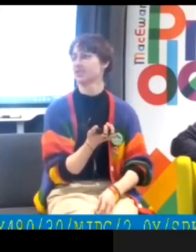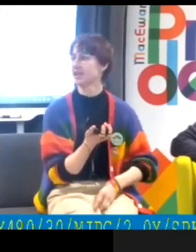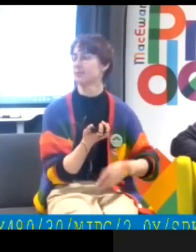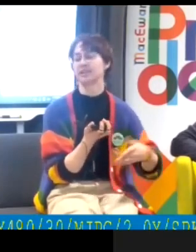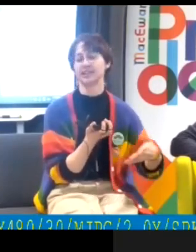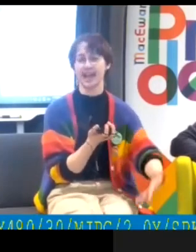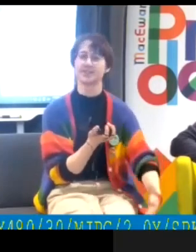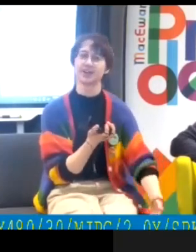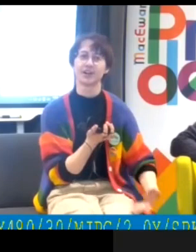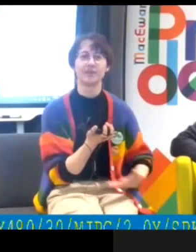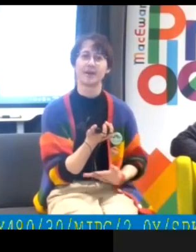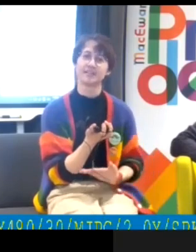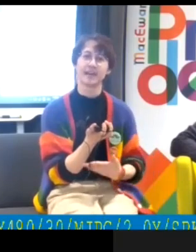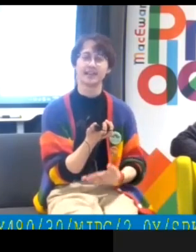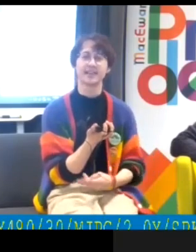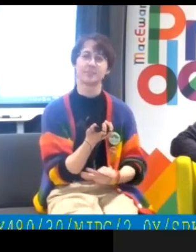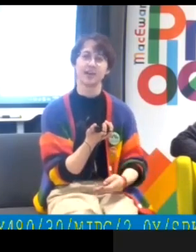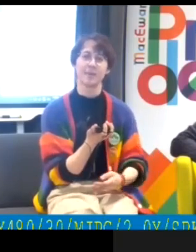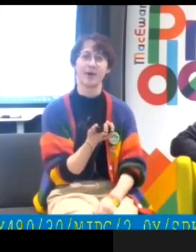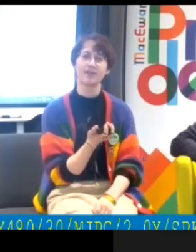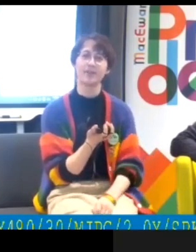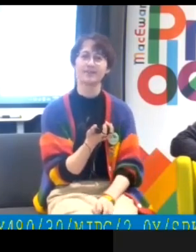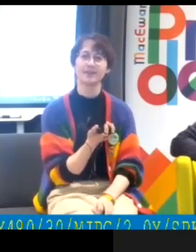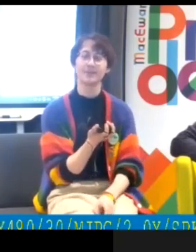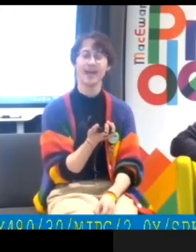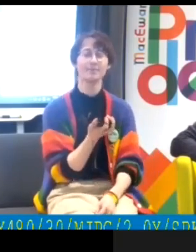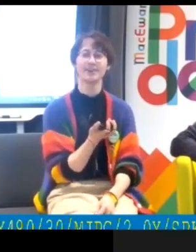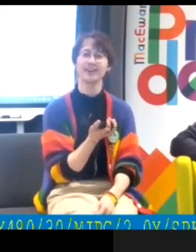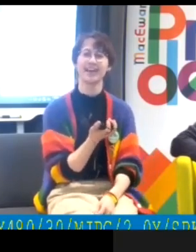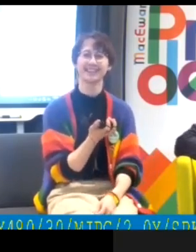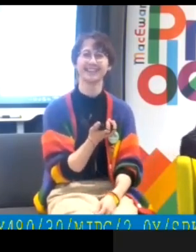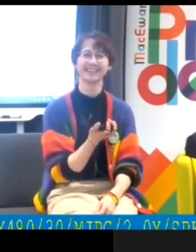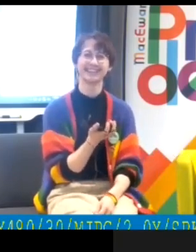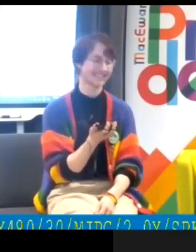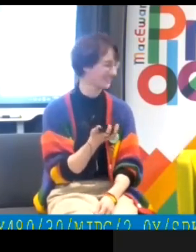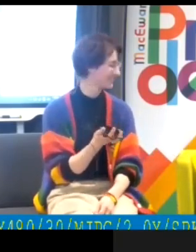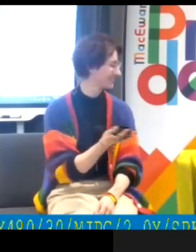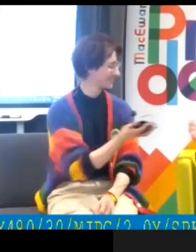able to actually like really enter my space and become a part of it. So I'm really happy to be here today.